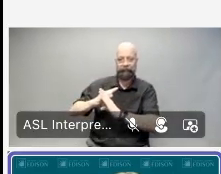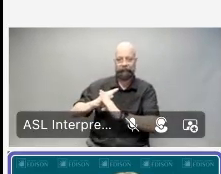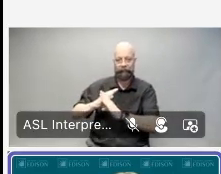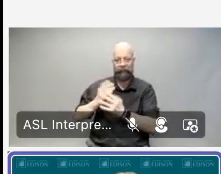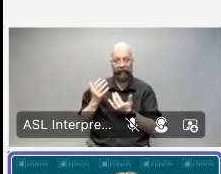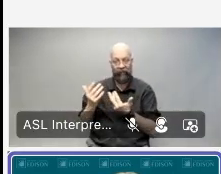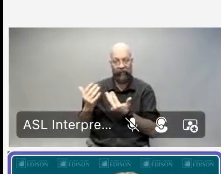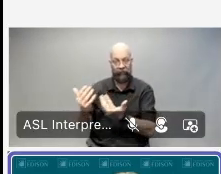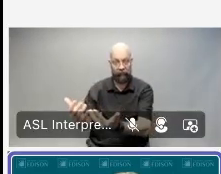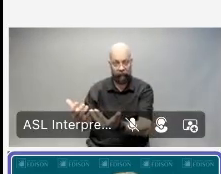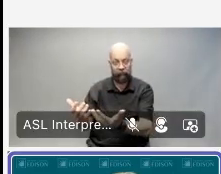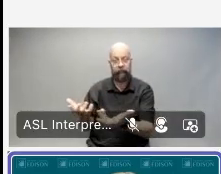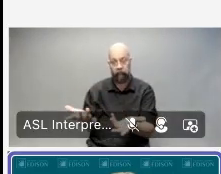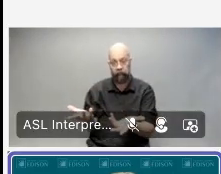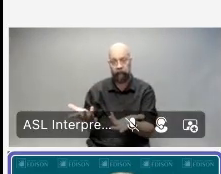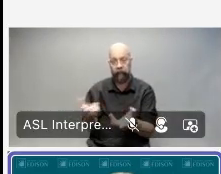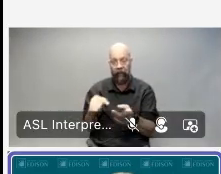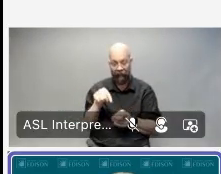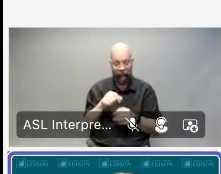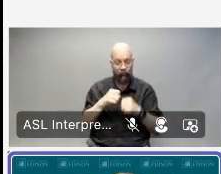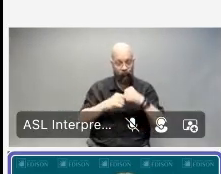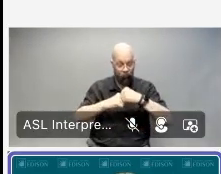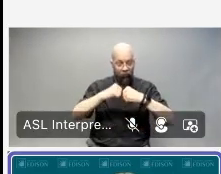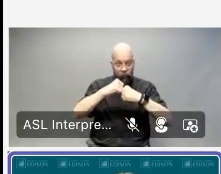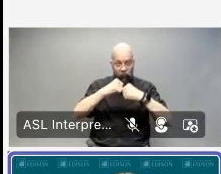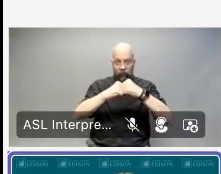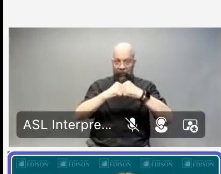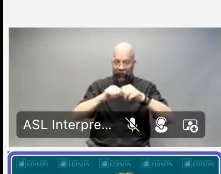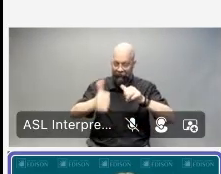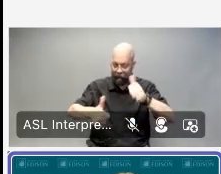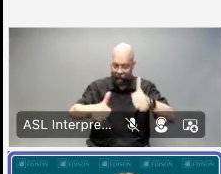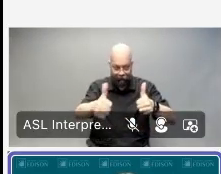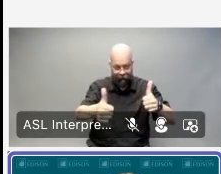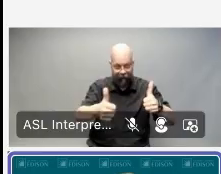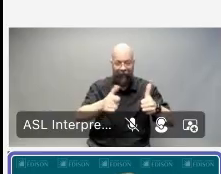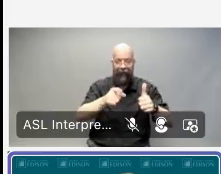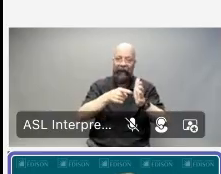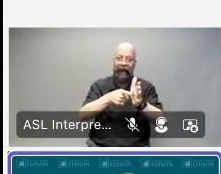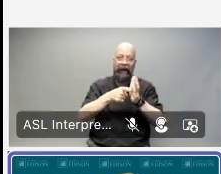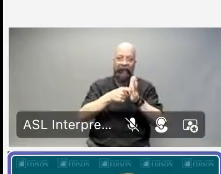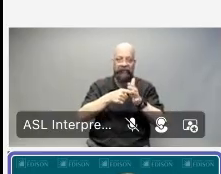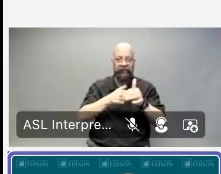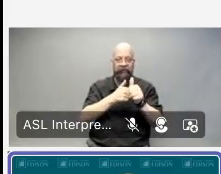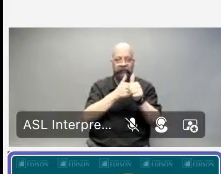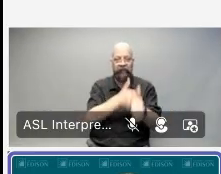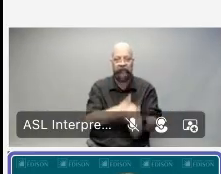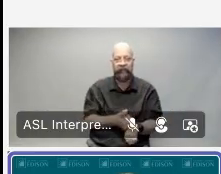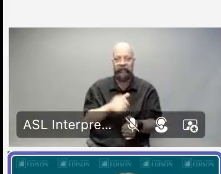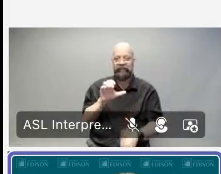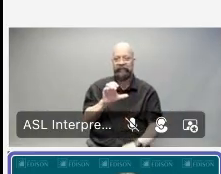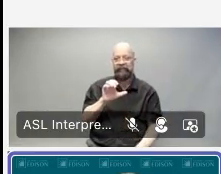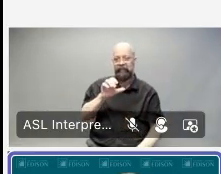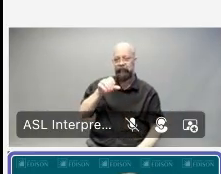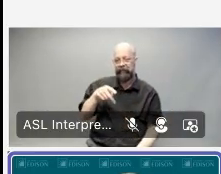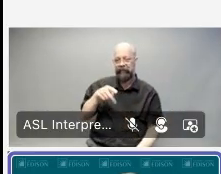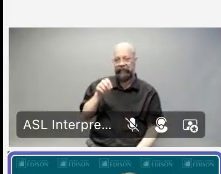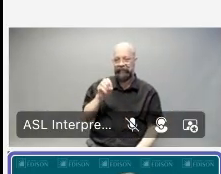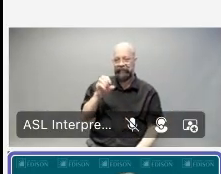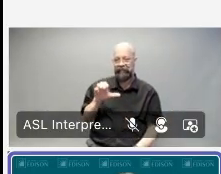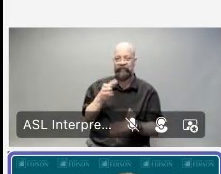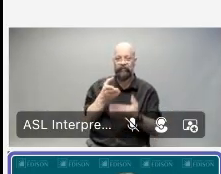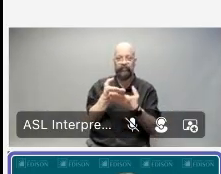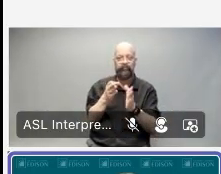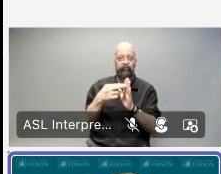requirements. Transmission structures and conductor configurations have to comply with the CPUC's General Order 95,